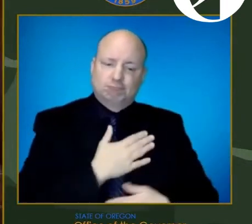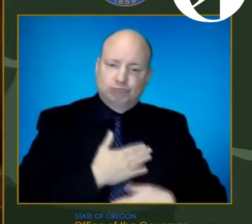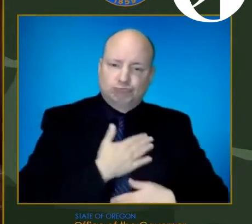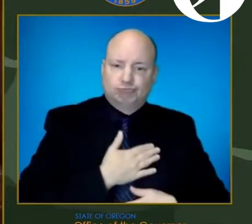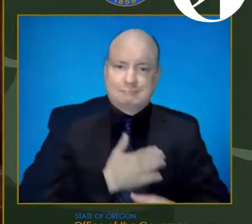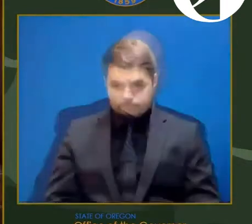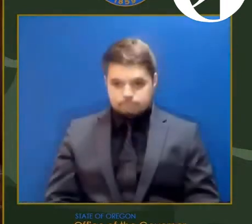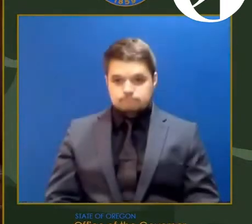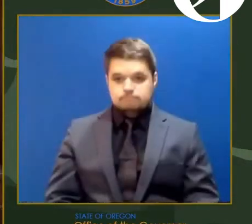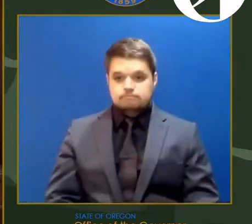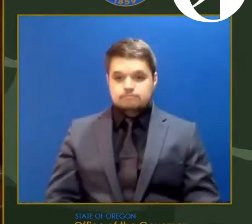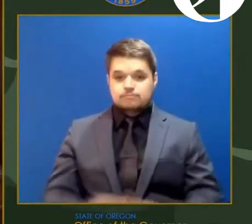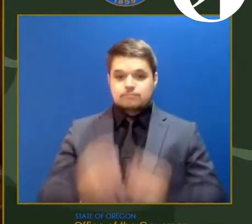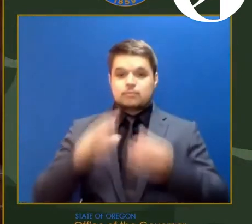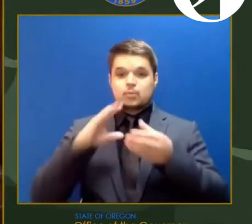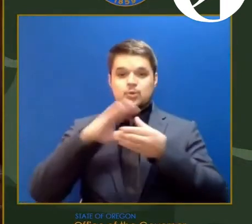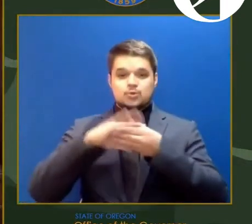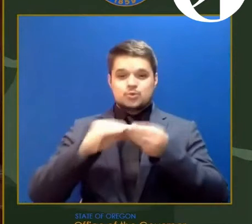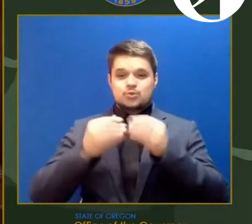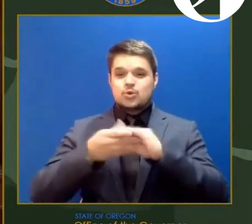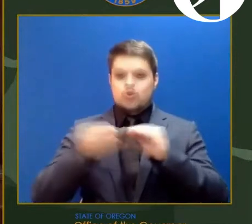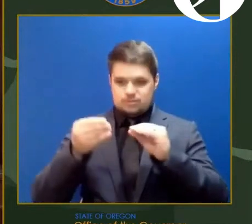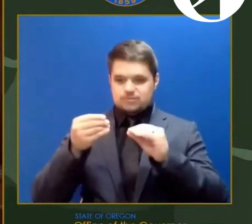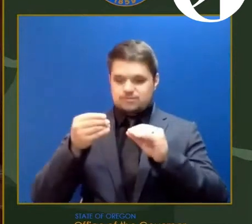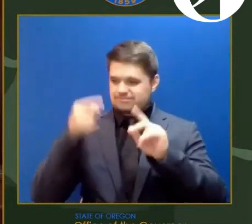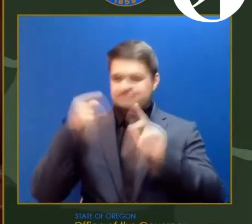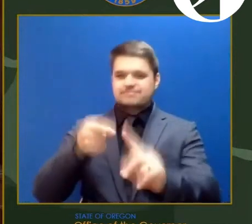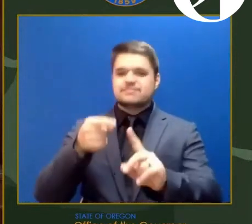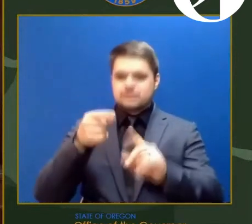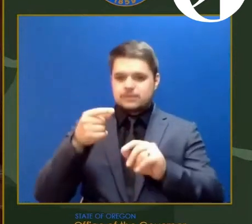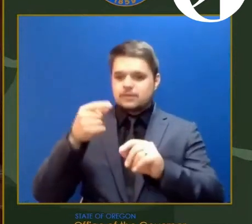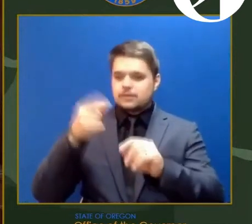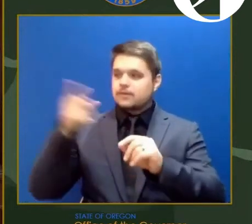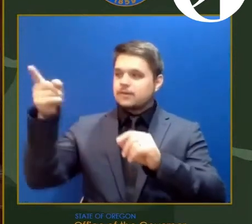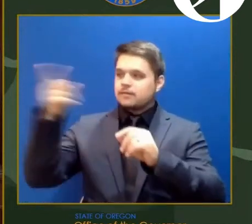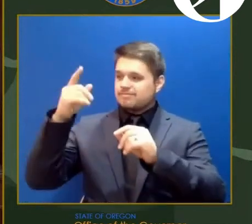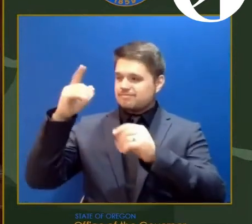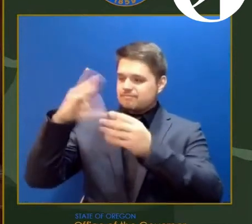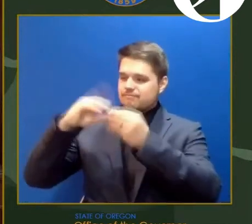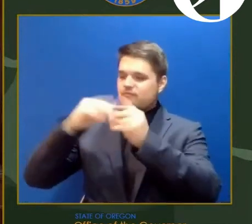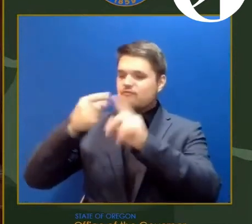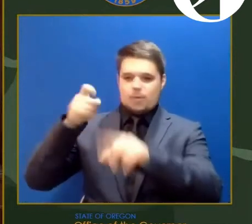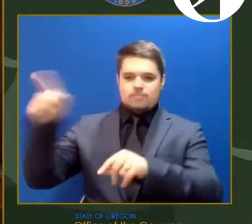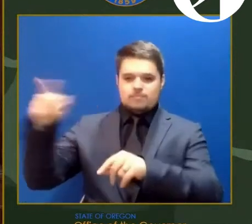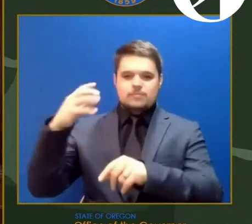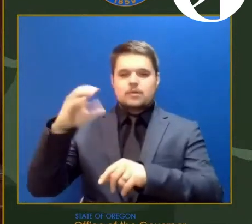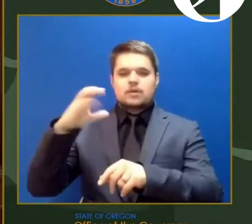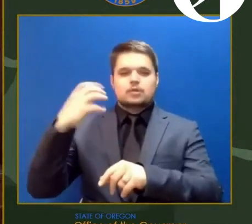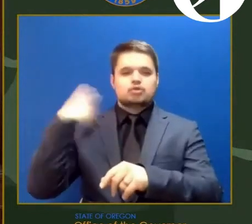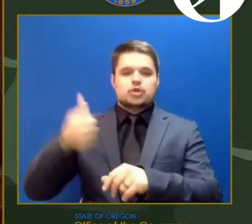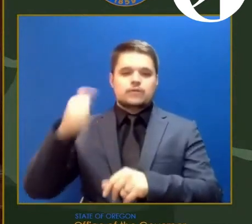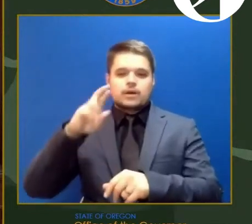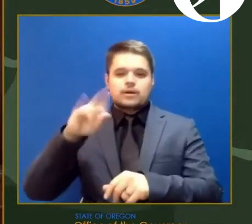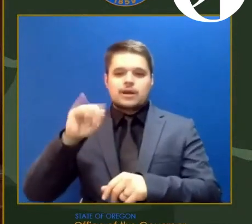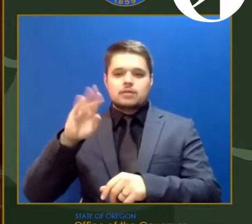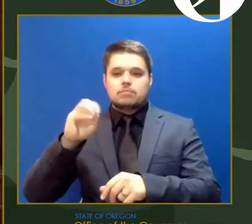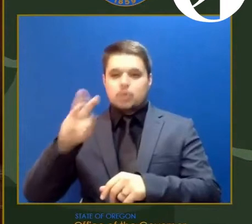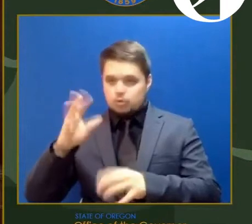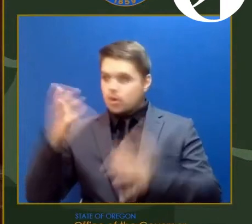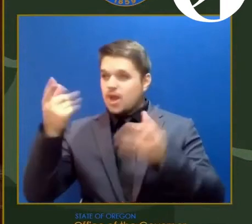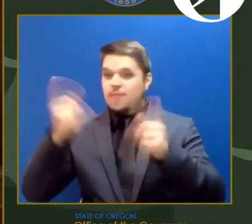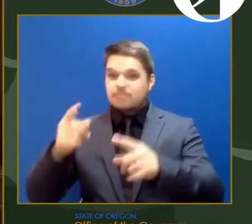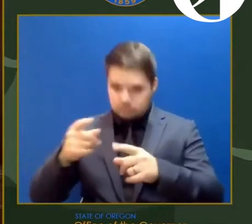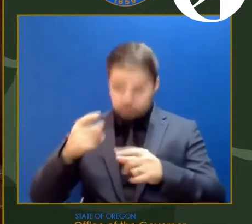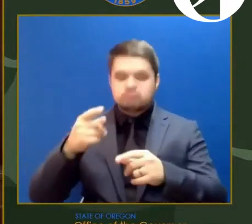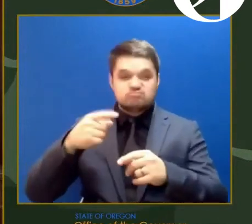Stories like Chief Rainbow's are what tell me that no matter what, we are resilient in the face of so much